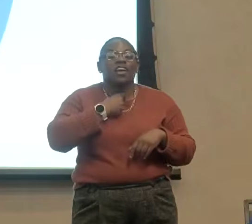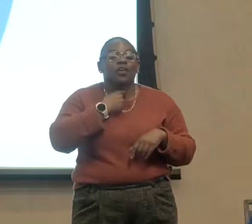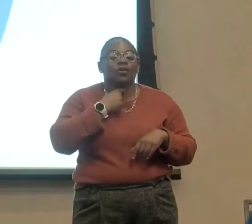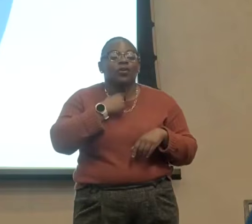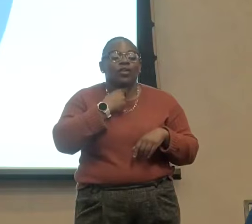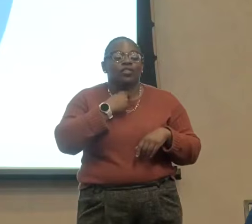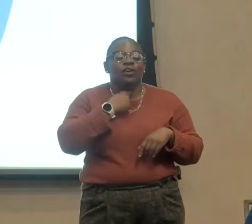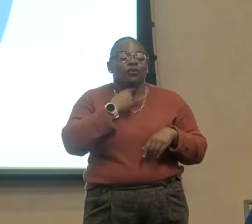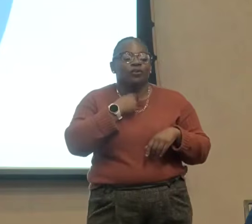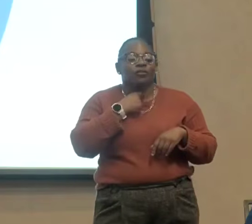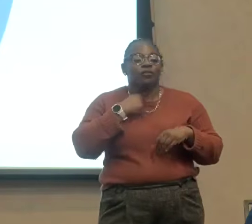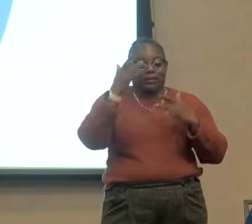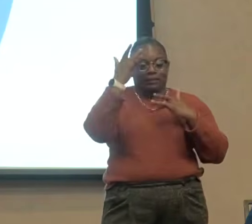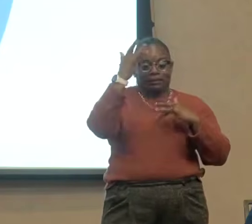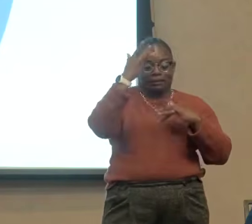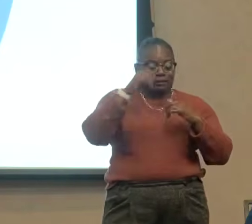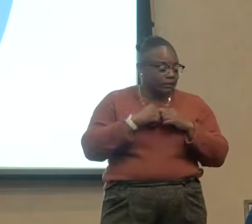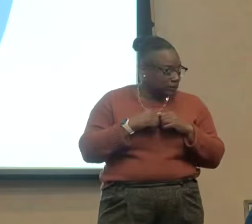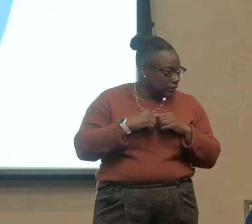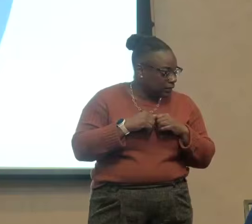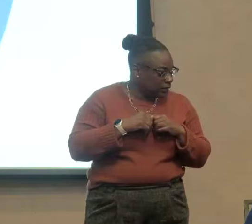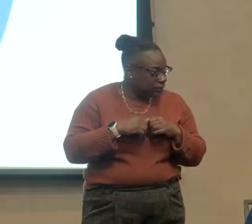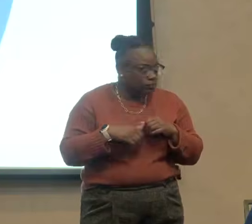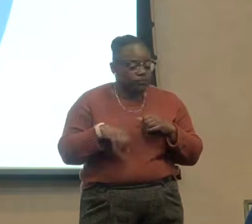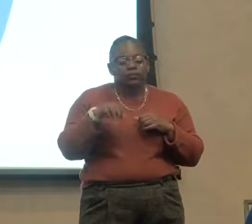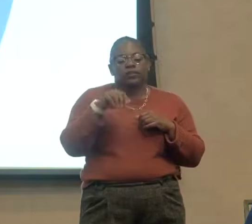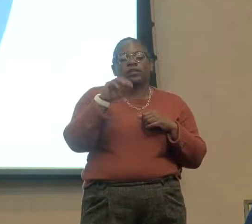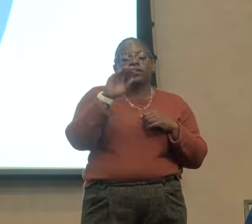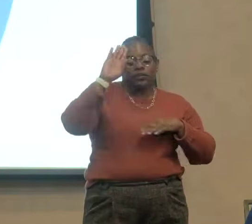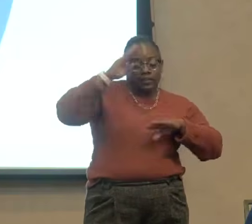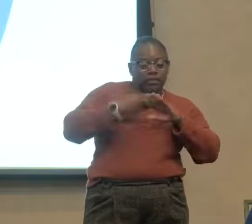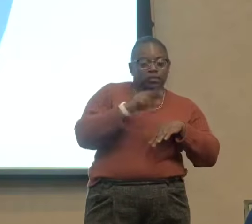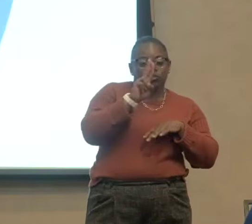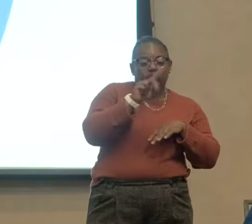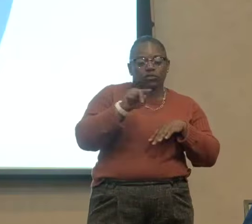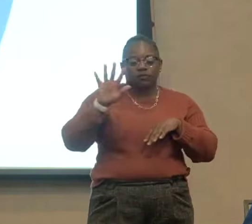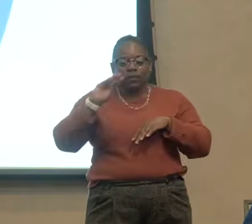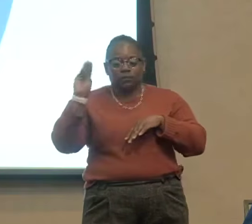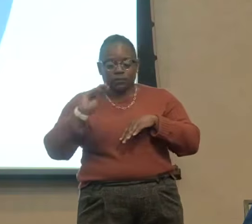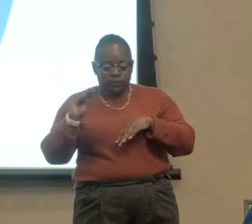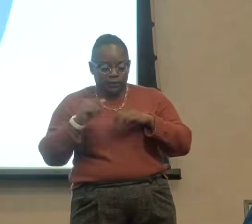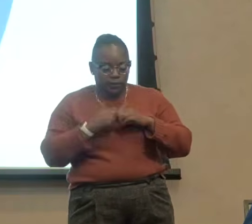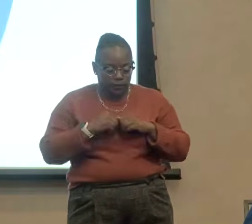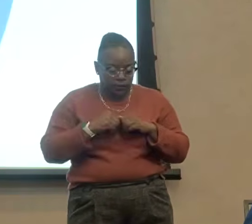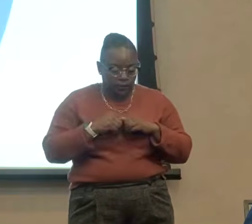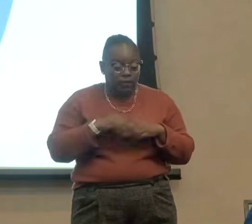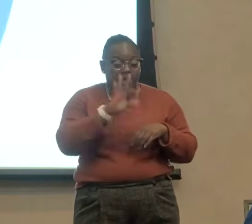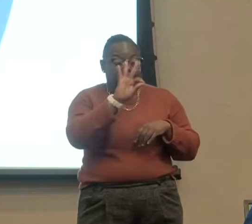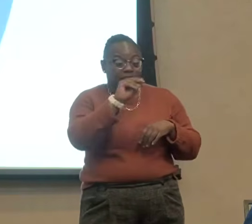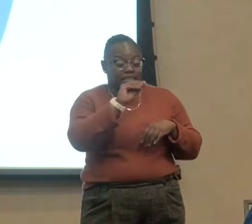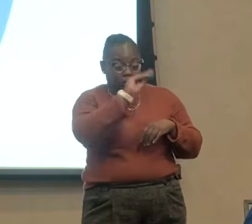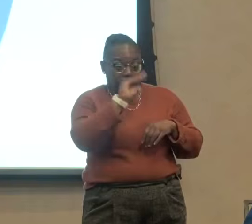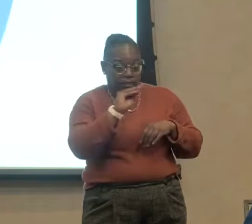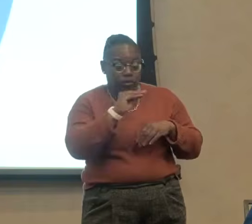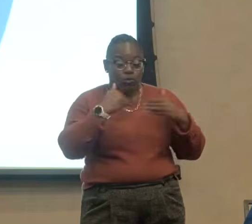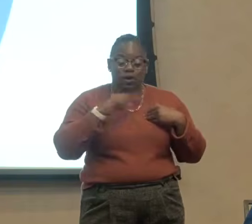If your son would only have about a 2 to 5% chance, since 90% with lupus are